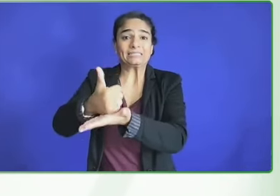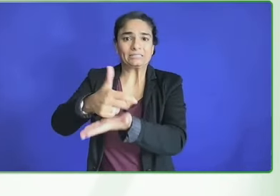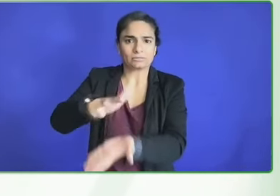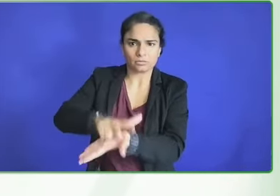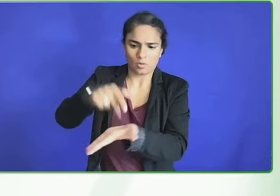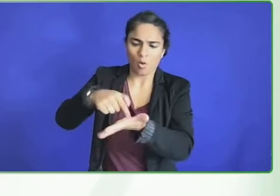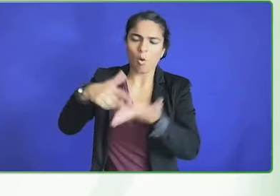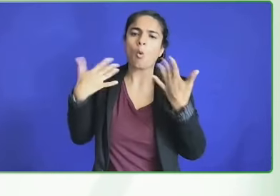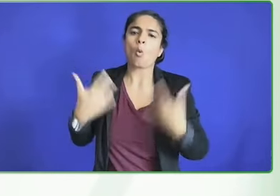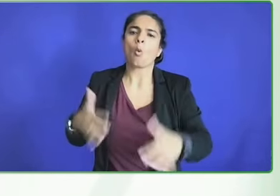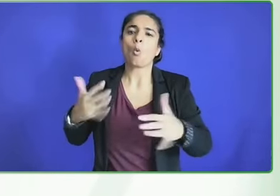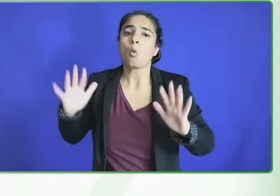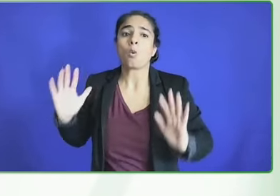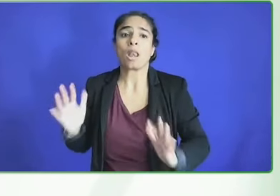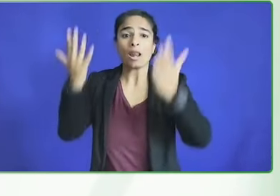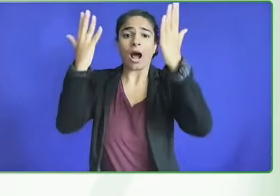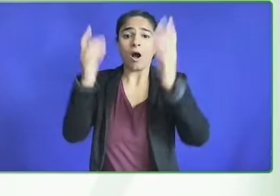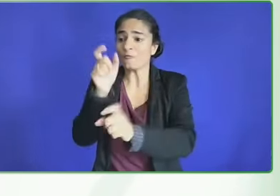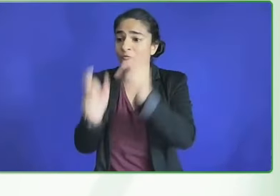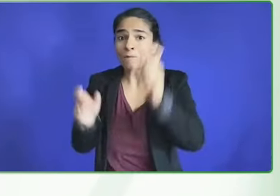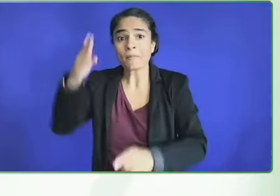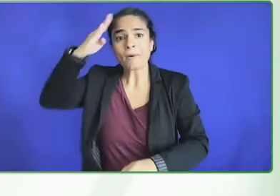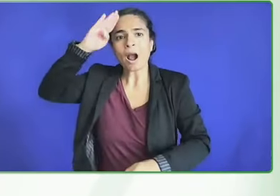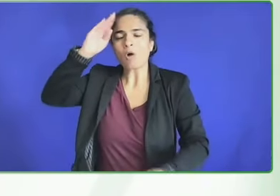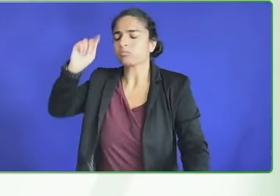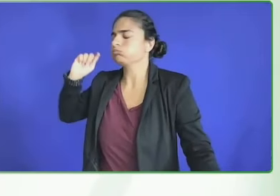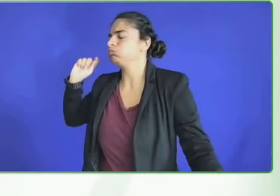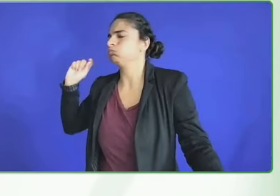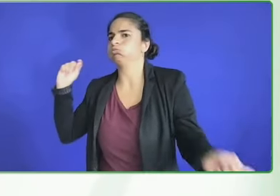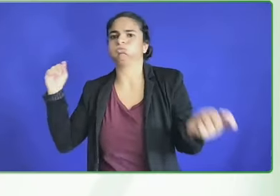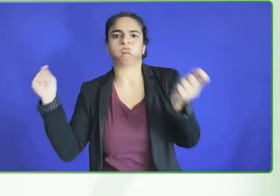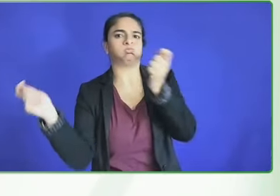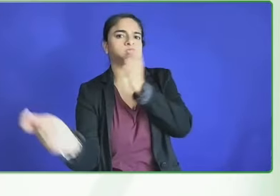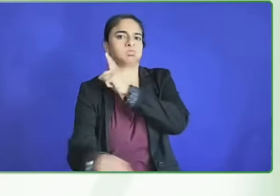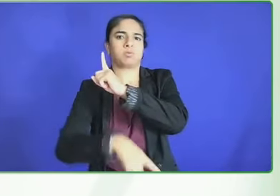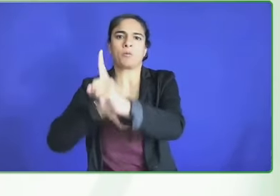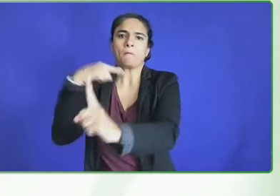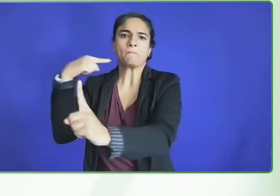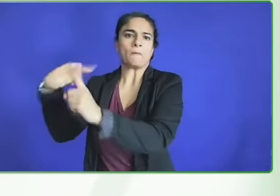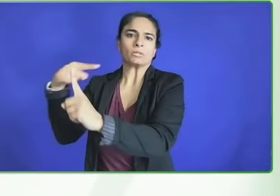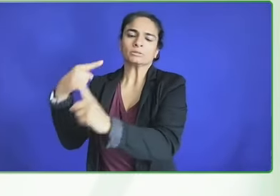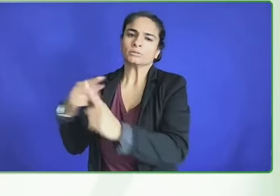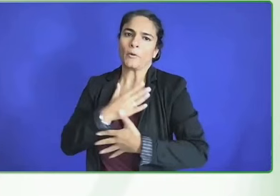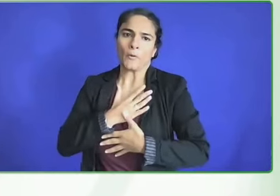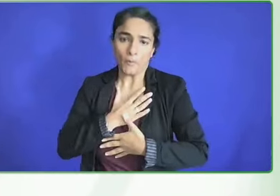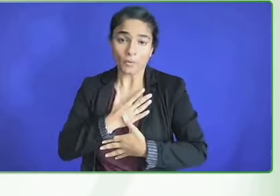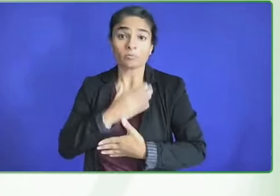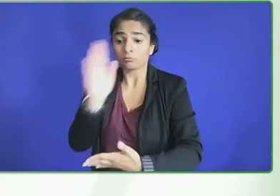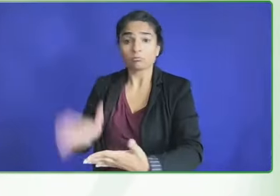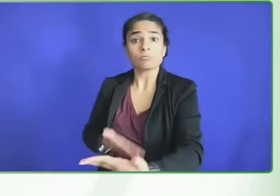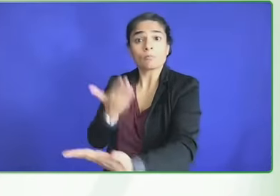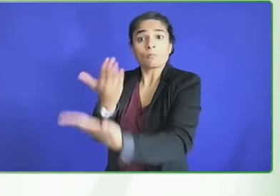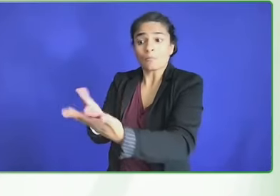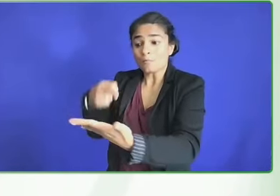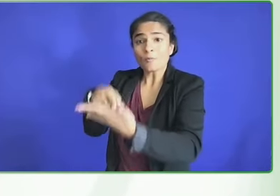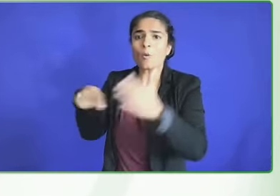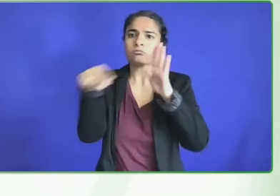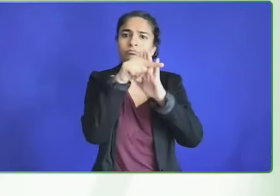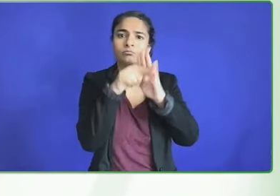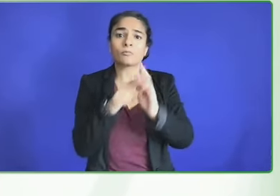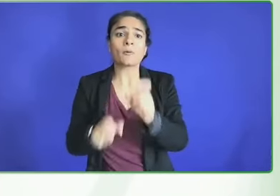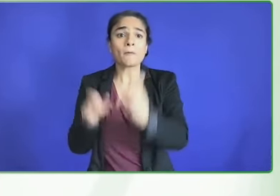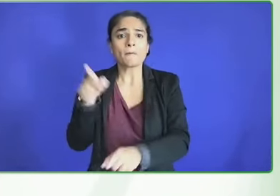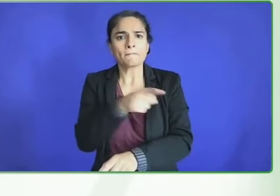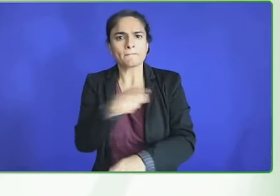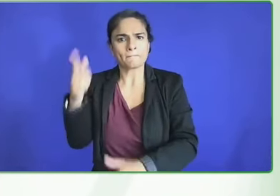an independent and dignified manner. This new approach changes the existing law on capacity from